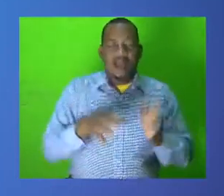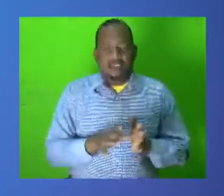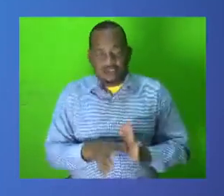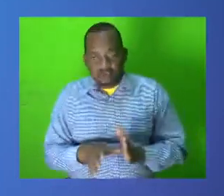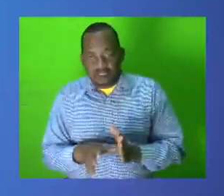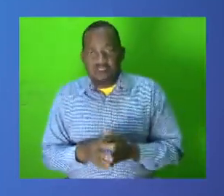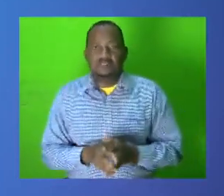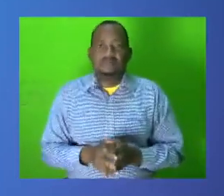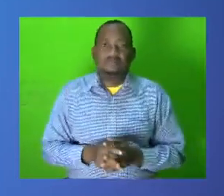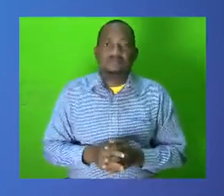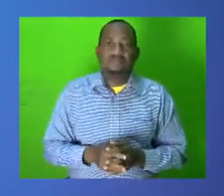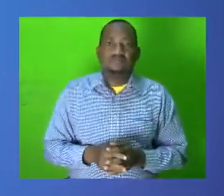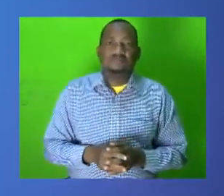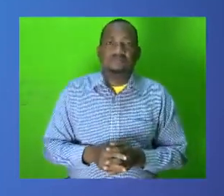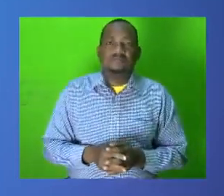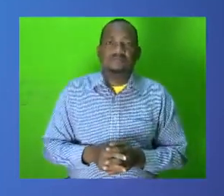students,